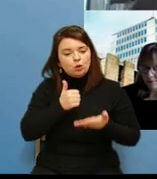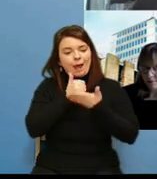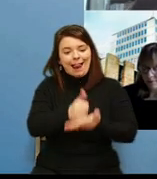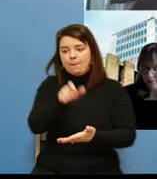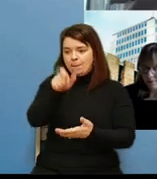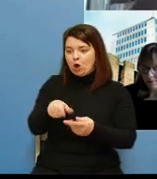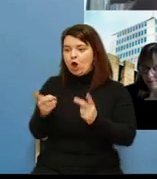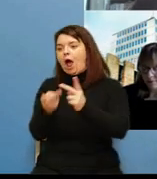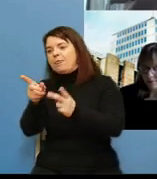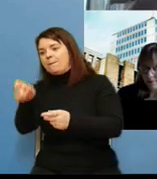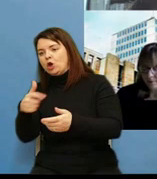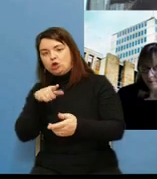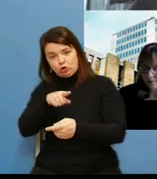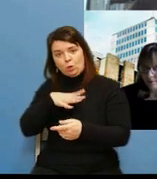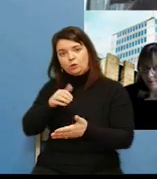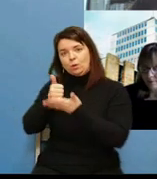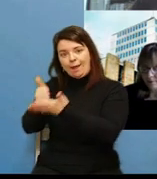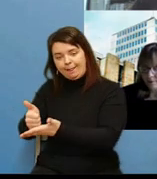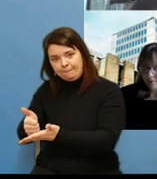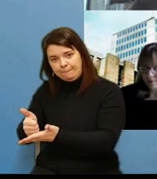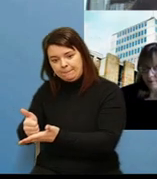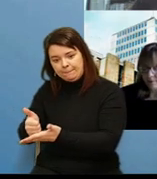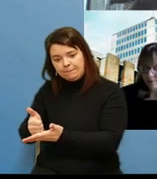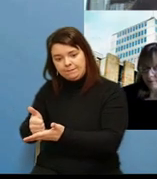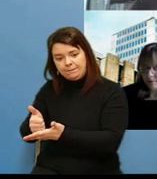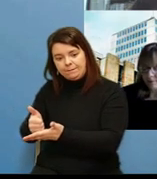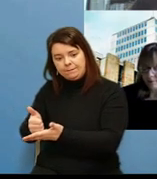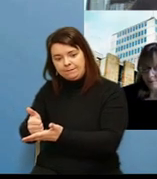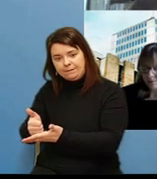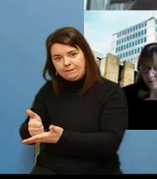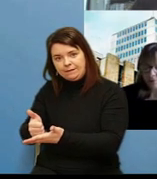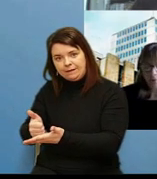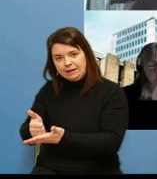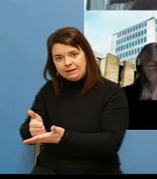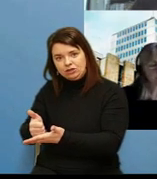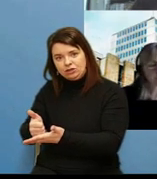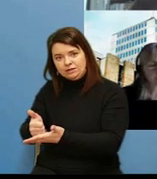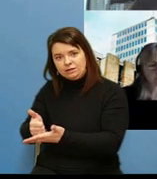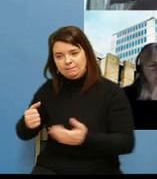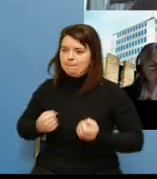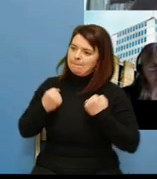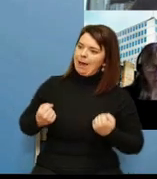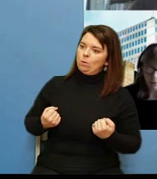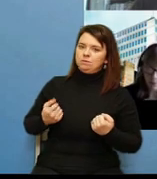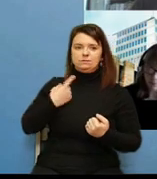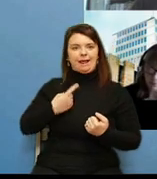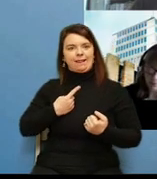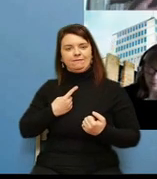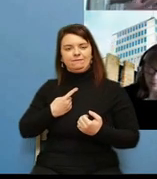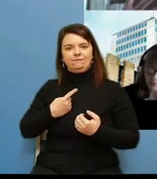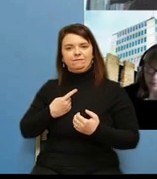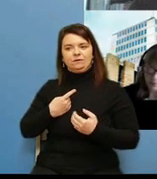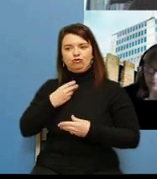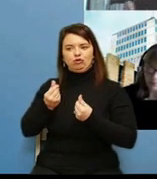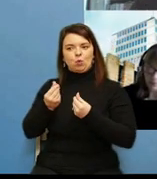that if you want to help somebody else make changes in their life, that it empowers you to be a